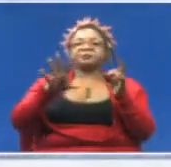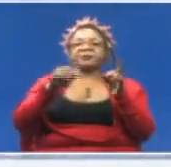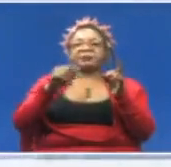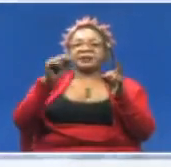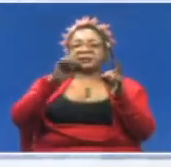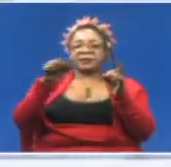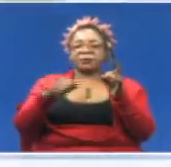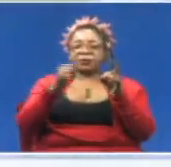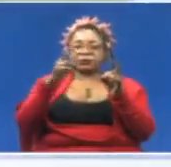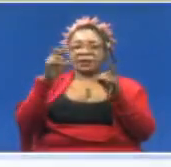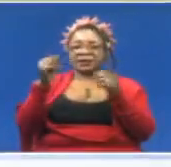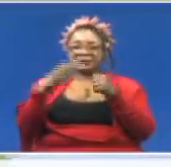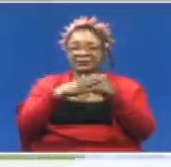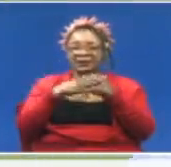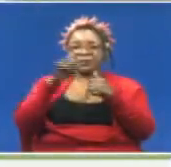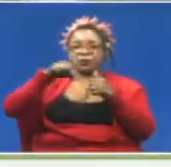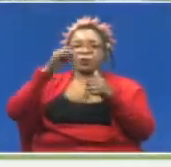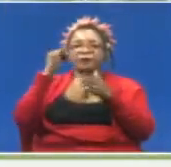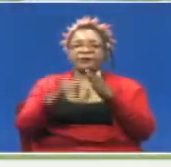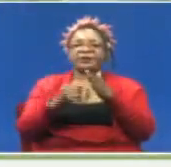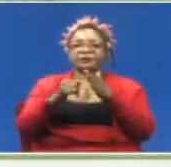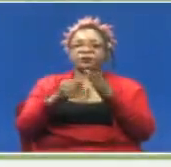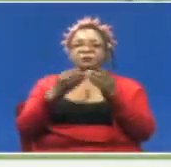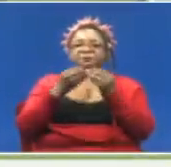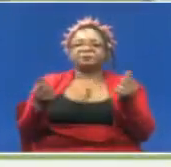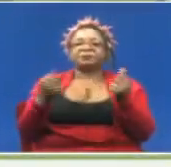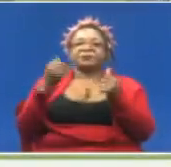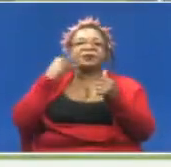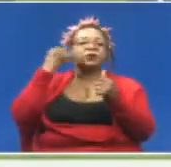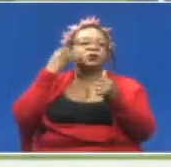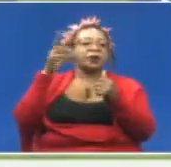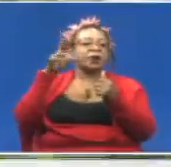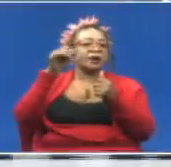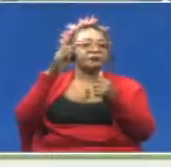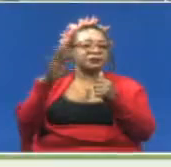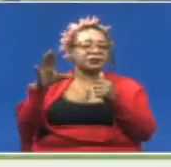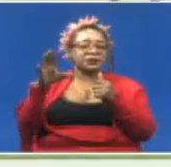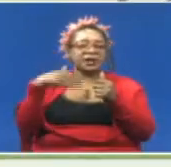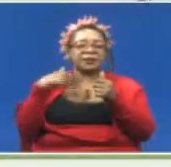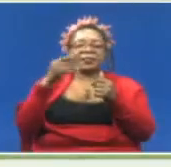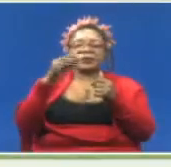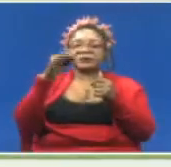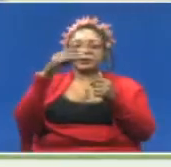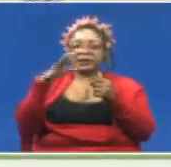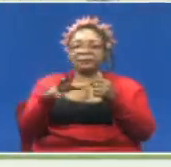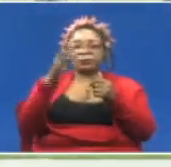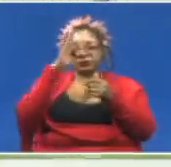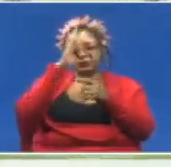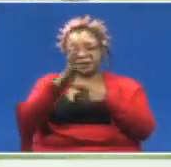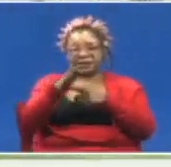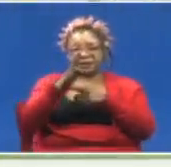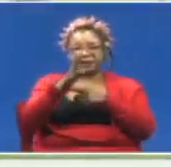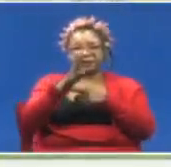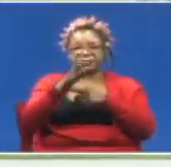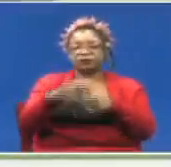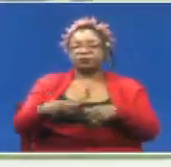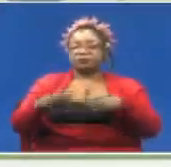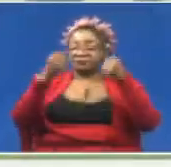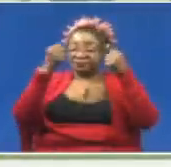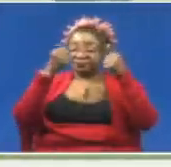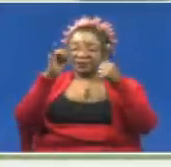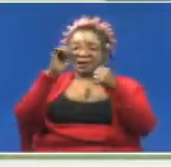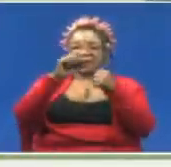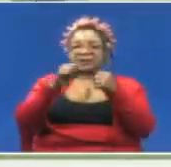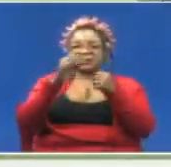University in 2019 at the quarterfinals, overpowered Nakuru RFC at the Nakuru Athletics Club on Sunday to lift the cup. Isaac